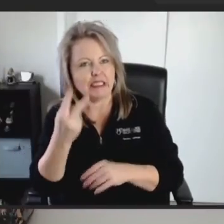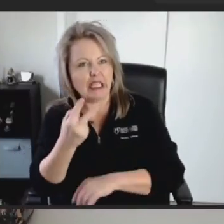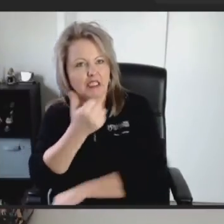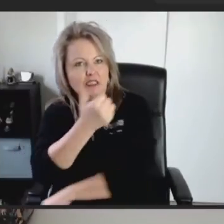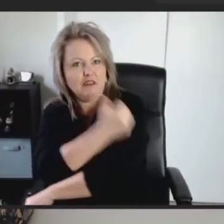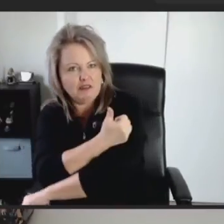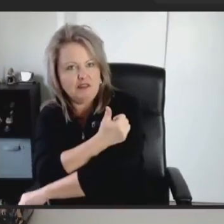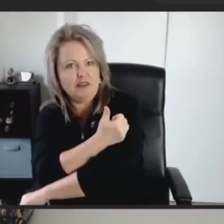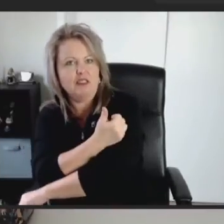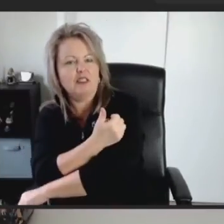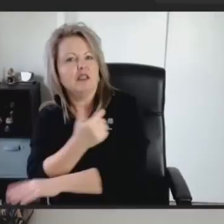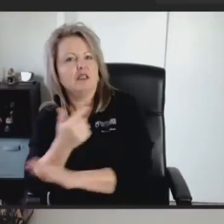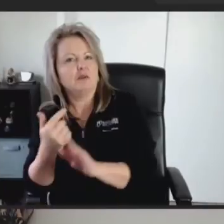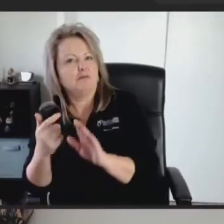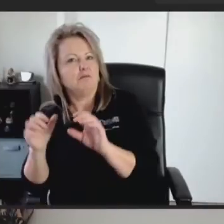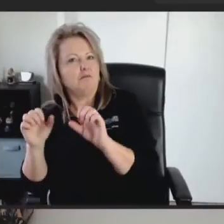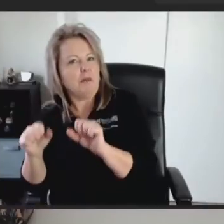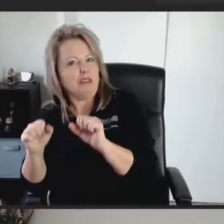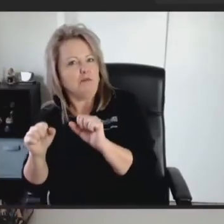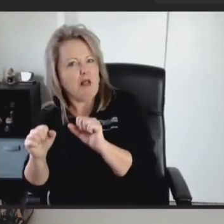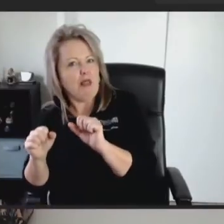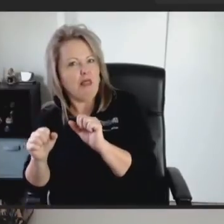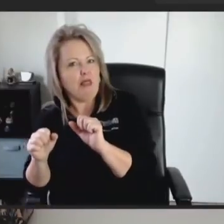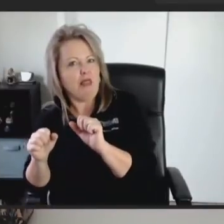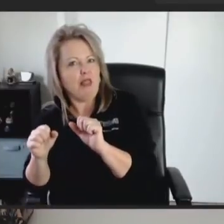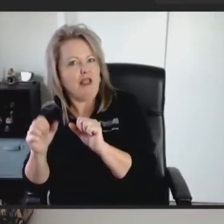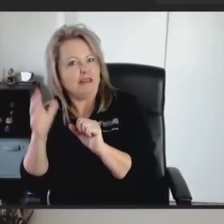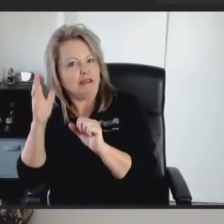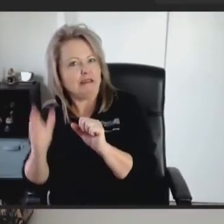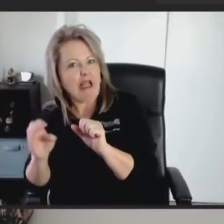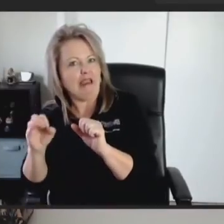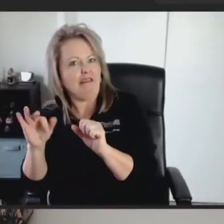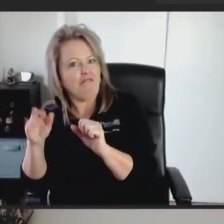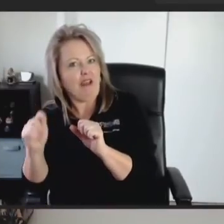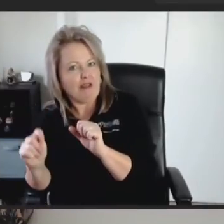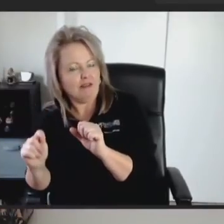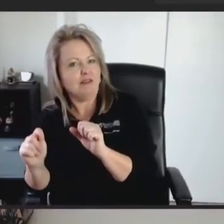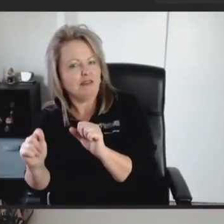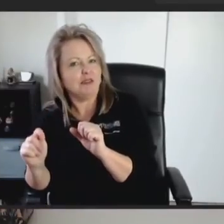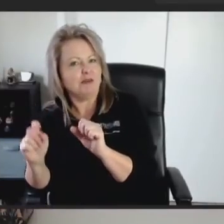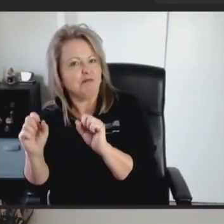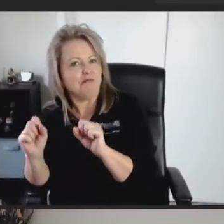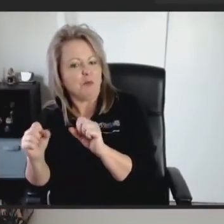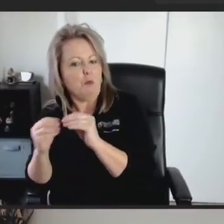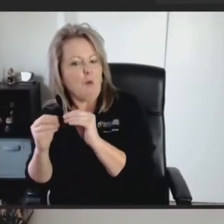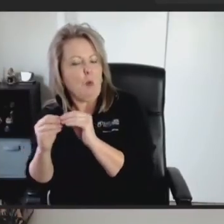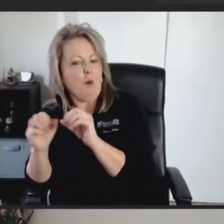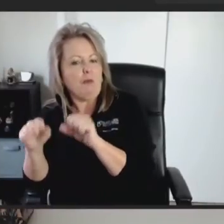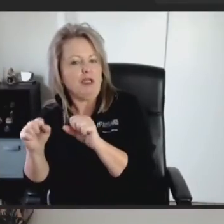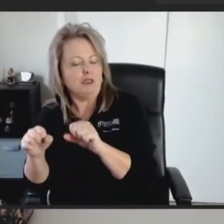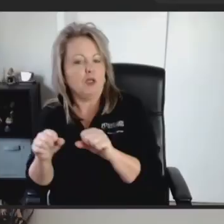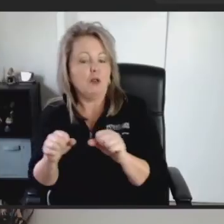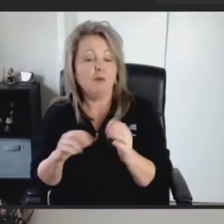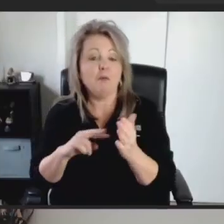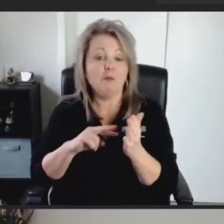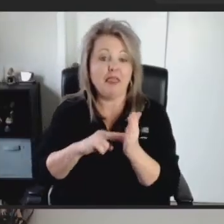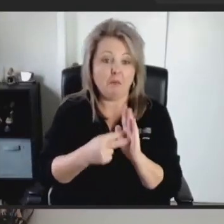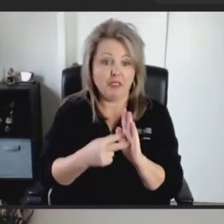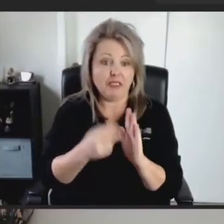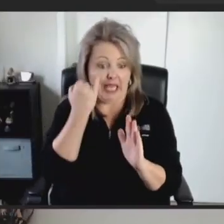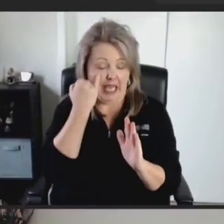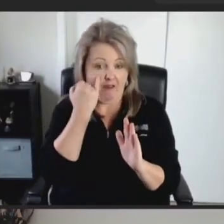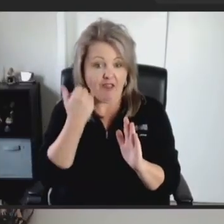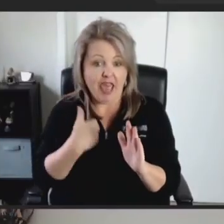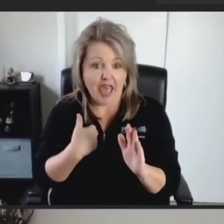dose. Um, I just try to tell people that it's actually kind of a good sign that your immune system is making